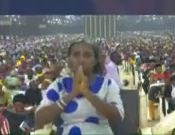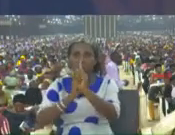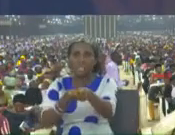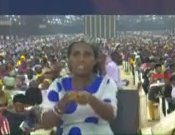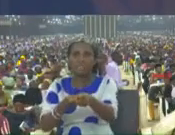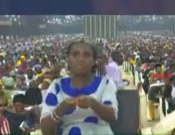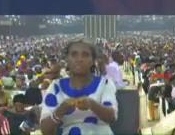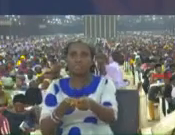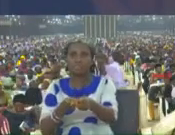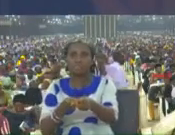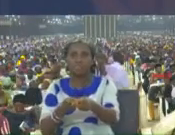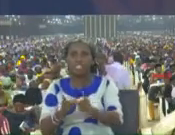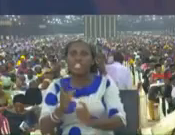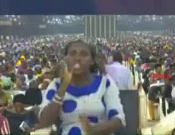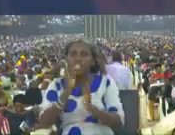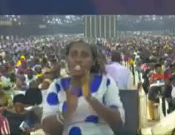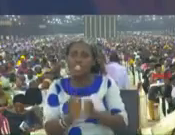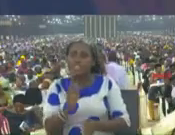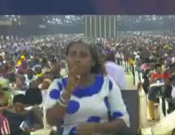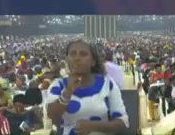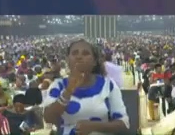If you are on the Lord's side,